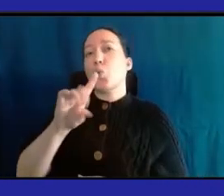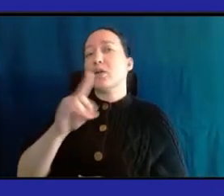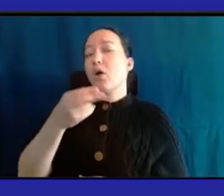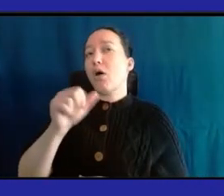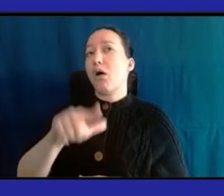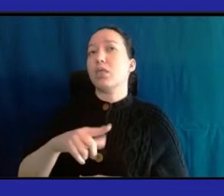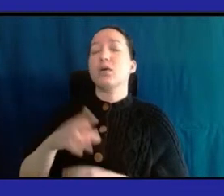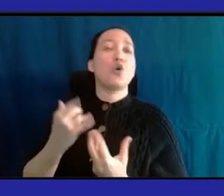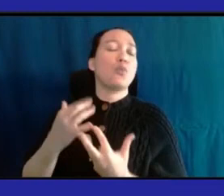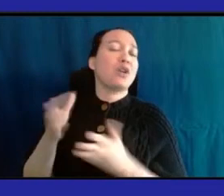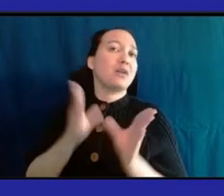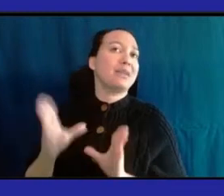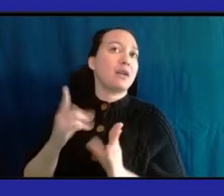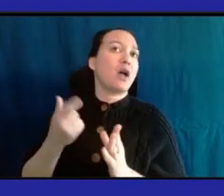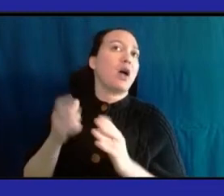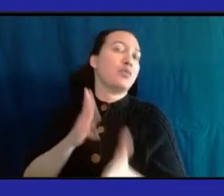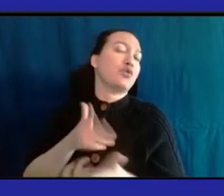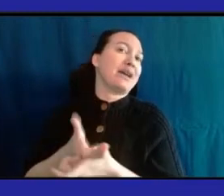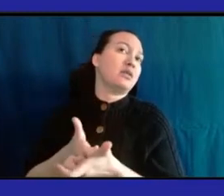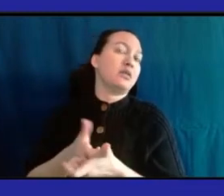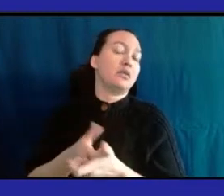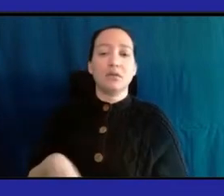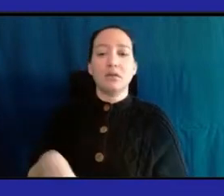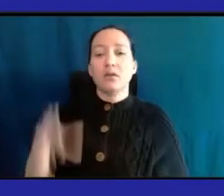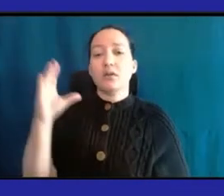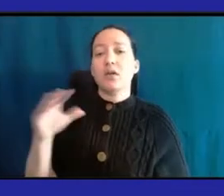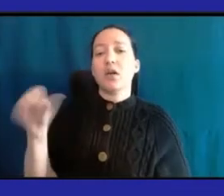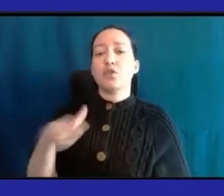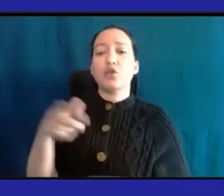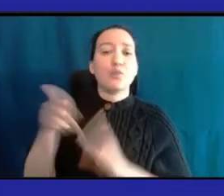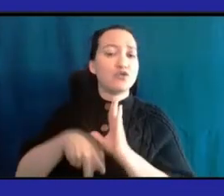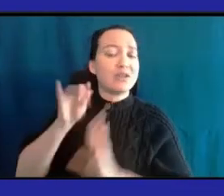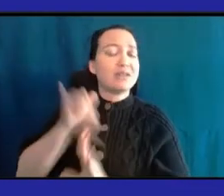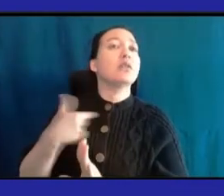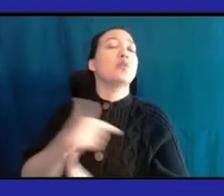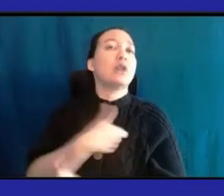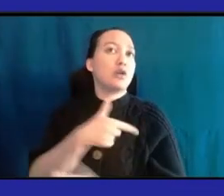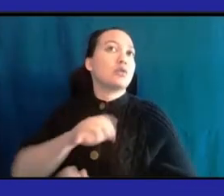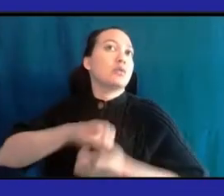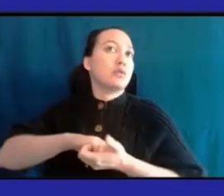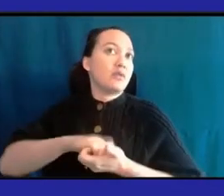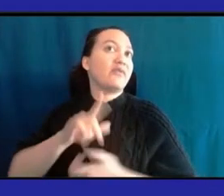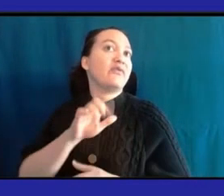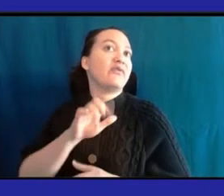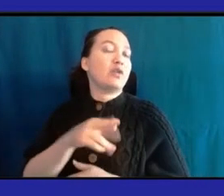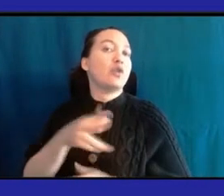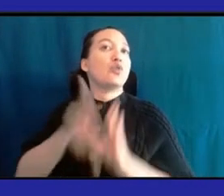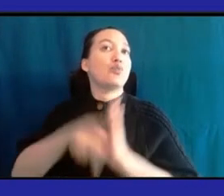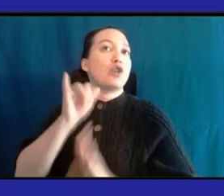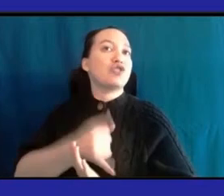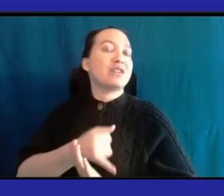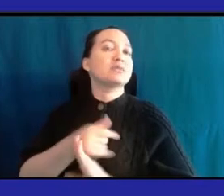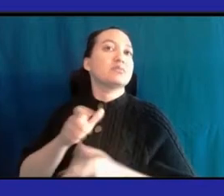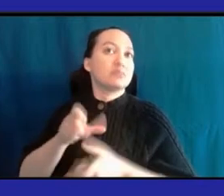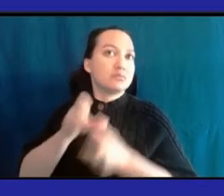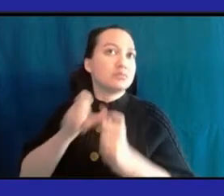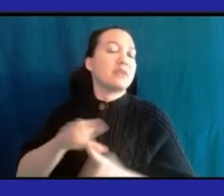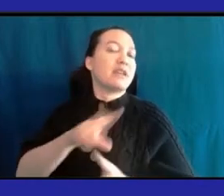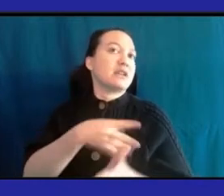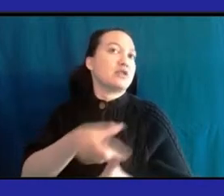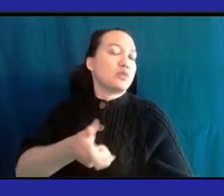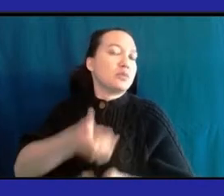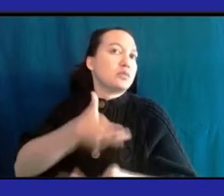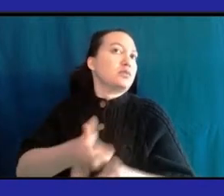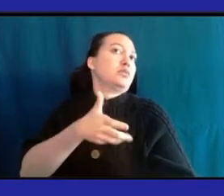Bellevue Anti-Ligature Project. Our teams are working closely with the vendors so that these projects stay on schedule. We have many projects ongoing